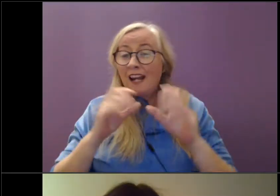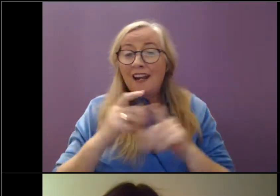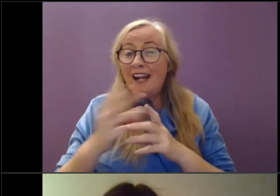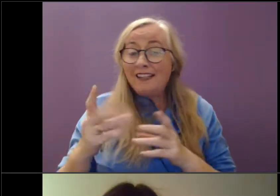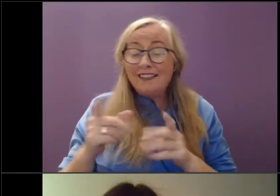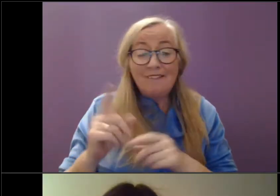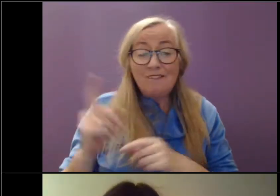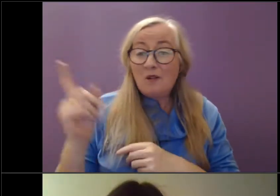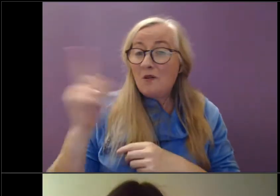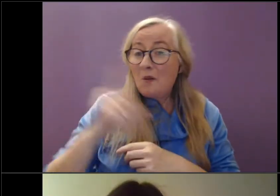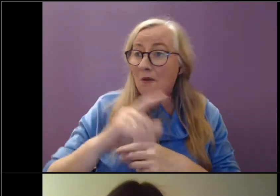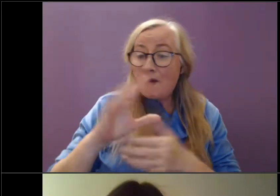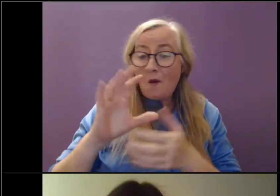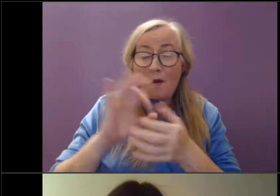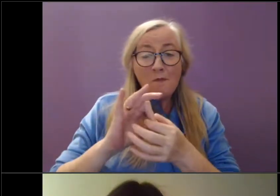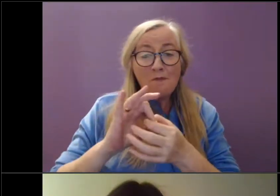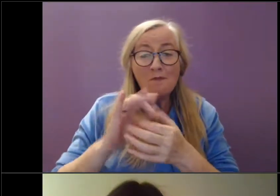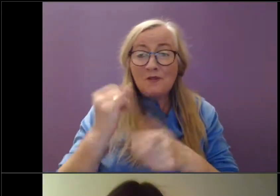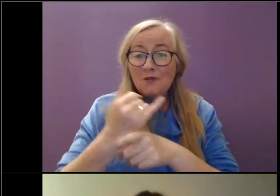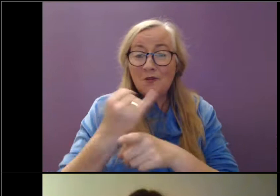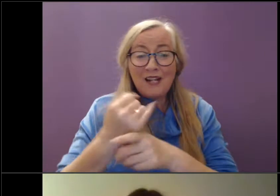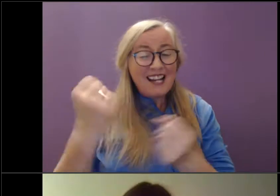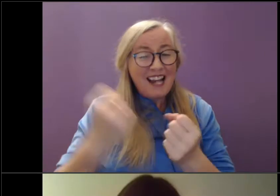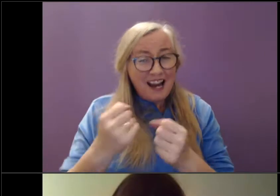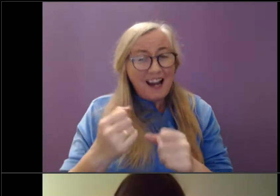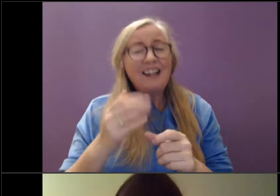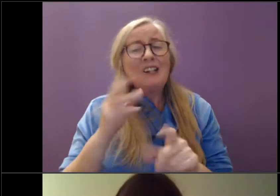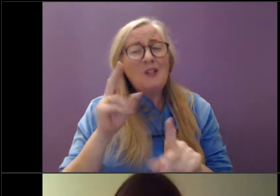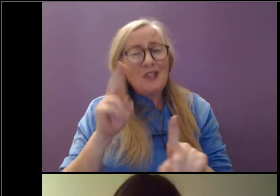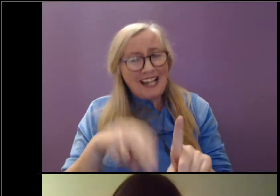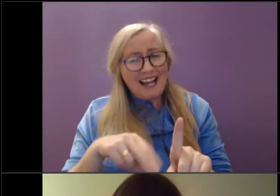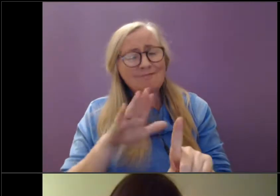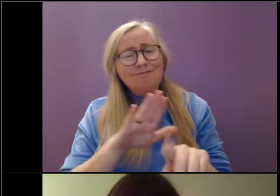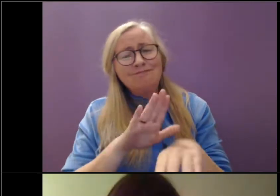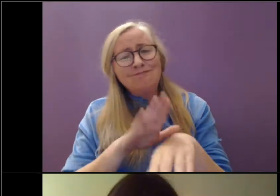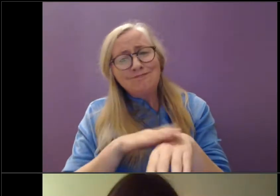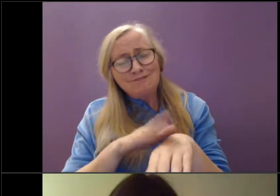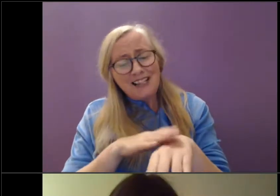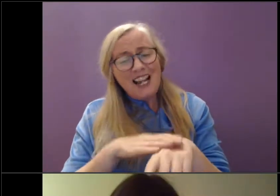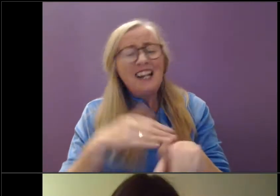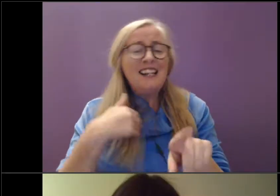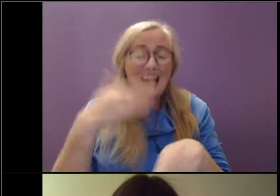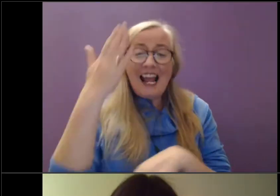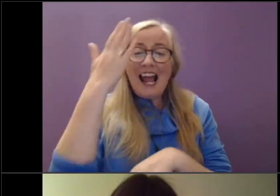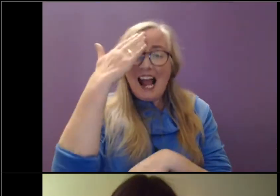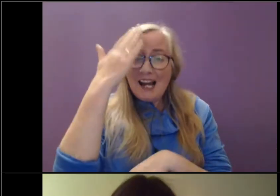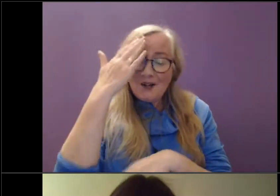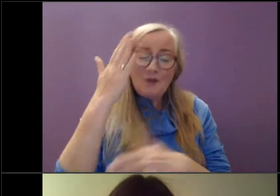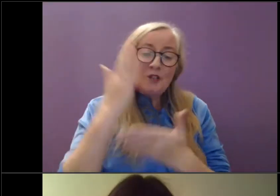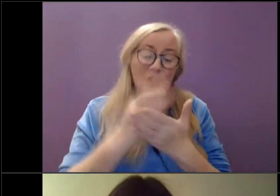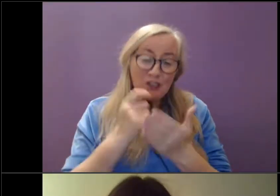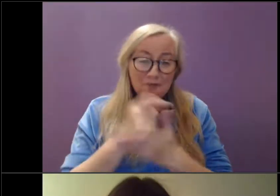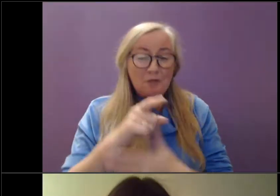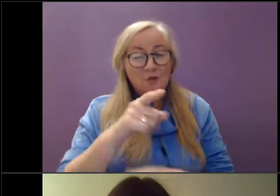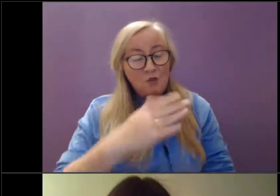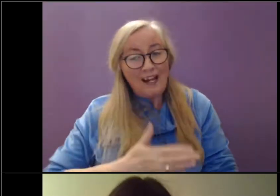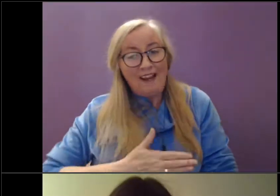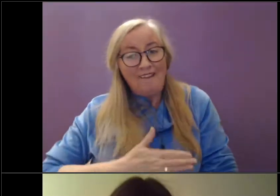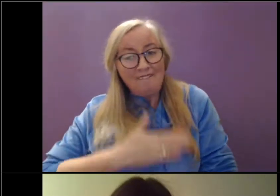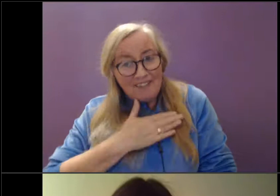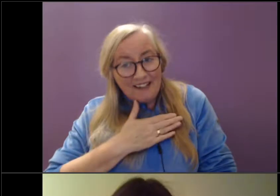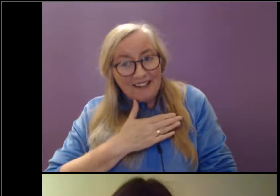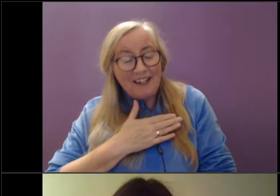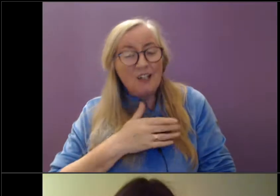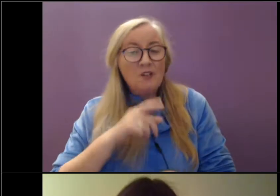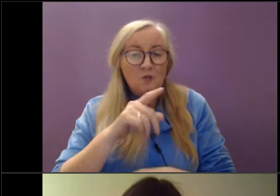car or whatever it might be, and just kind of say to him, you know, like that, I know sometimes you feel that, you know, you kind of have to stand up for